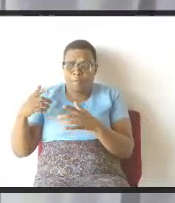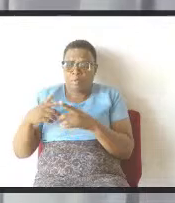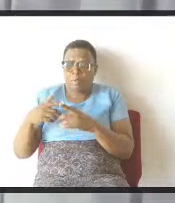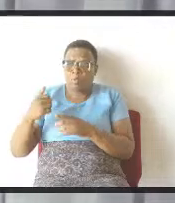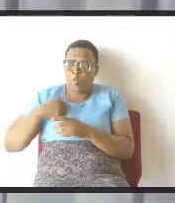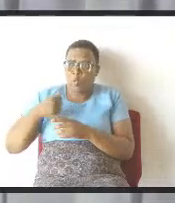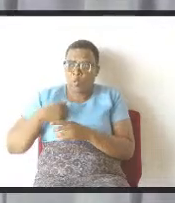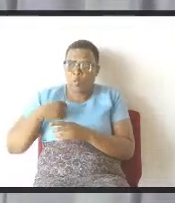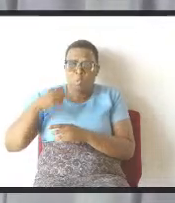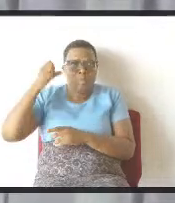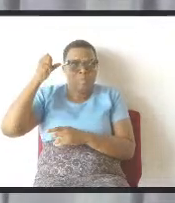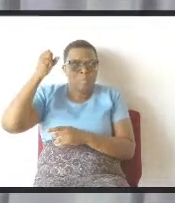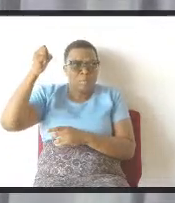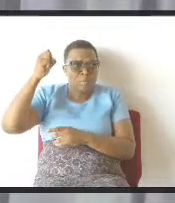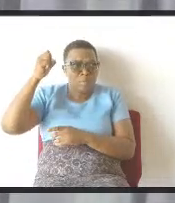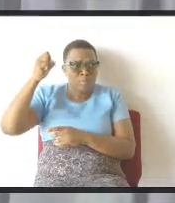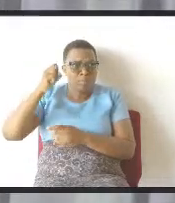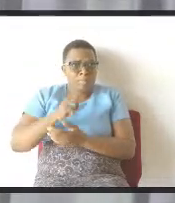his cause,